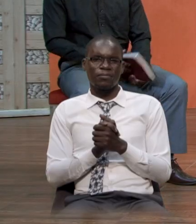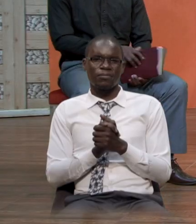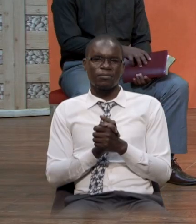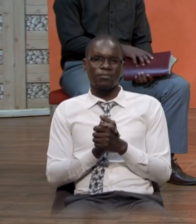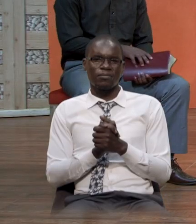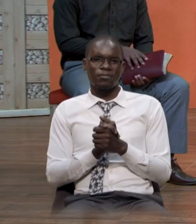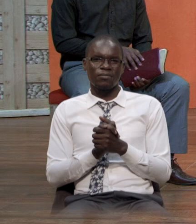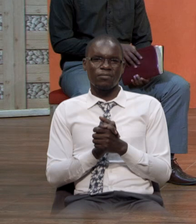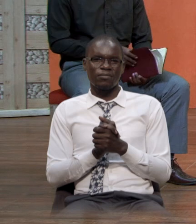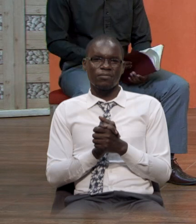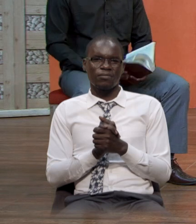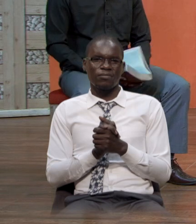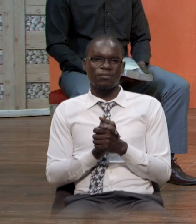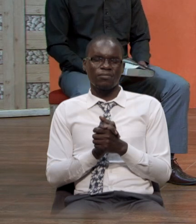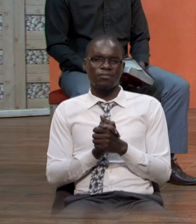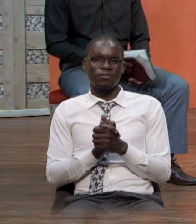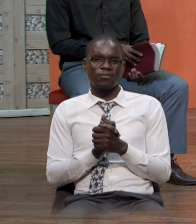I failed in maths.